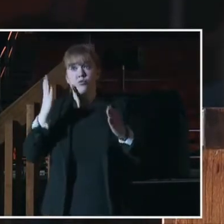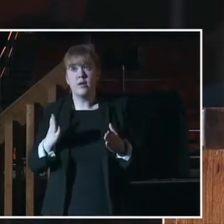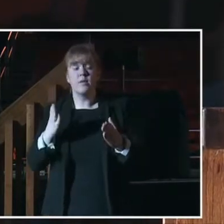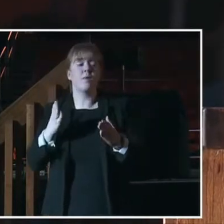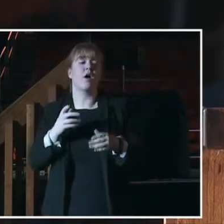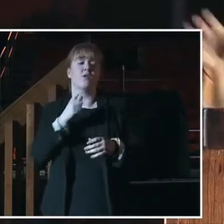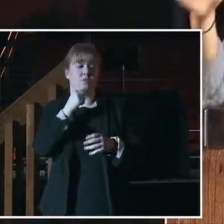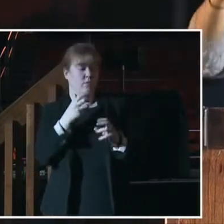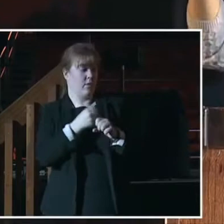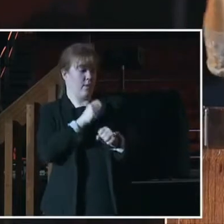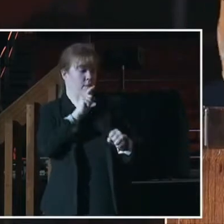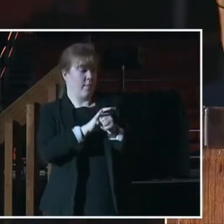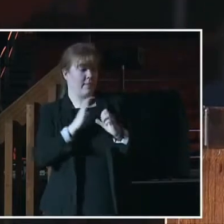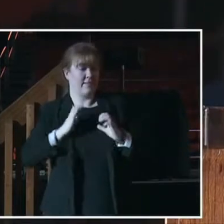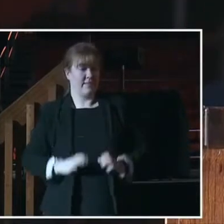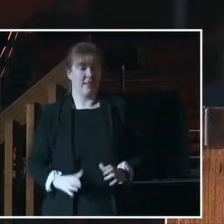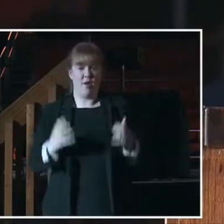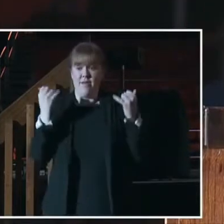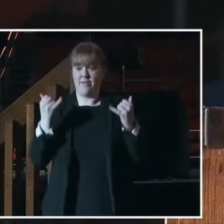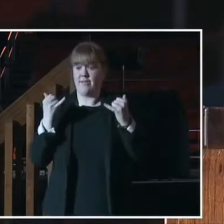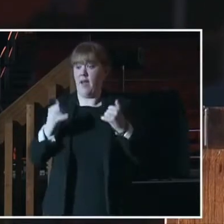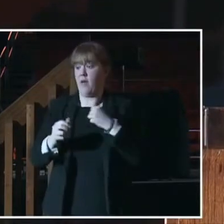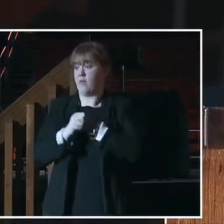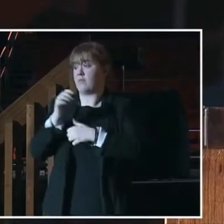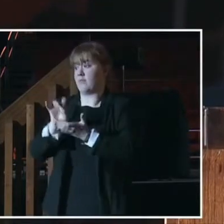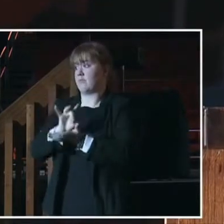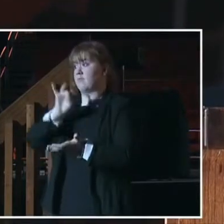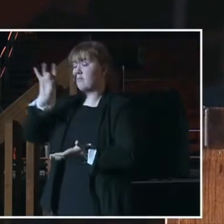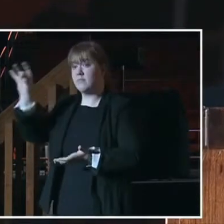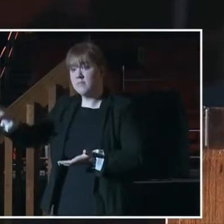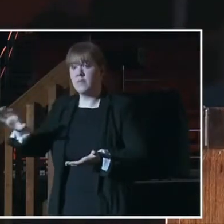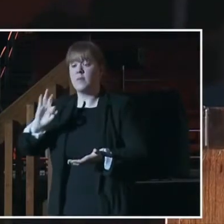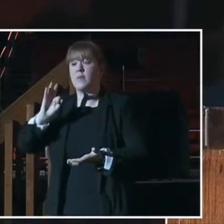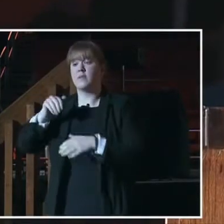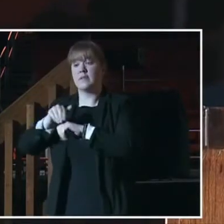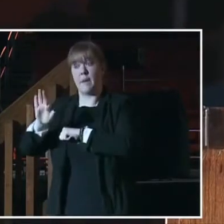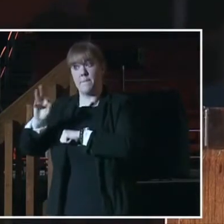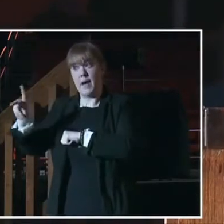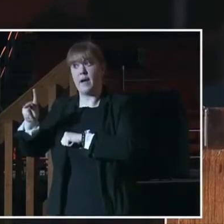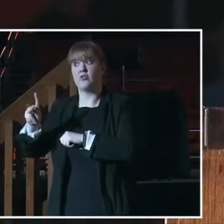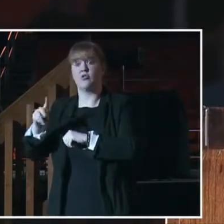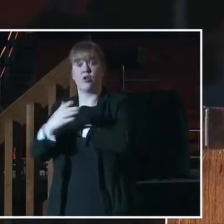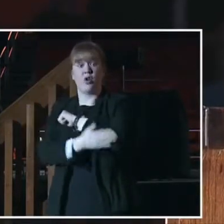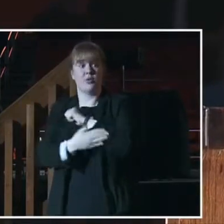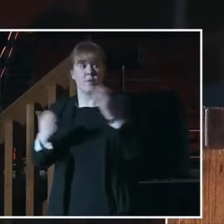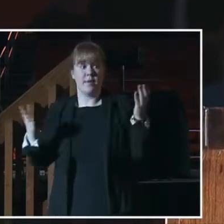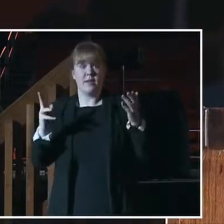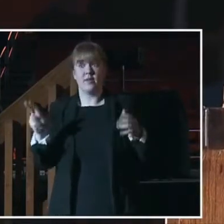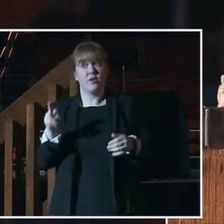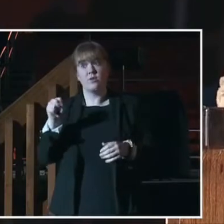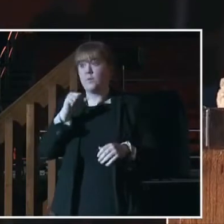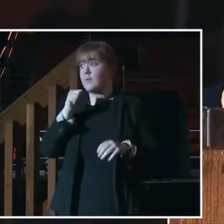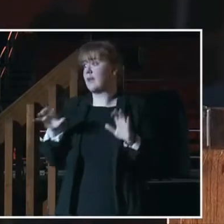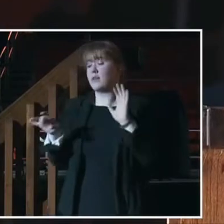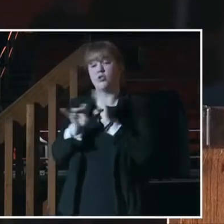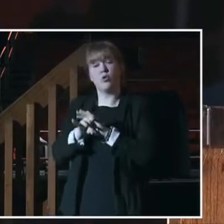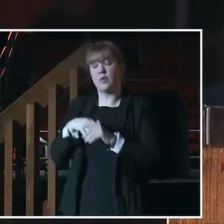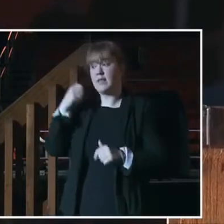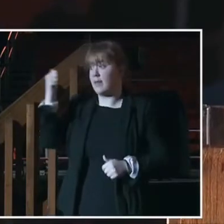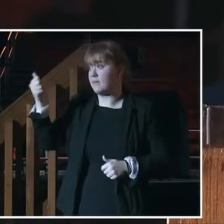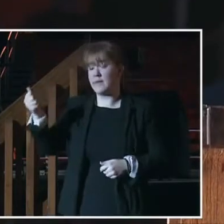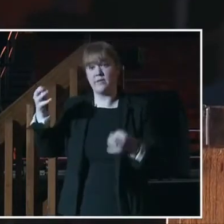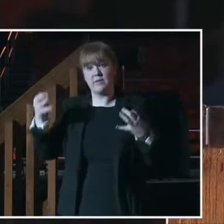Obama's presidency, they are now facing threats of deportation despite the fact that being in the U.S. was not a choice they made